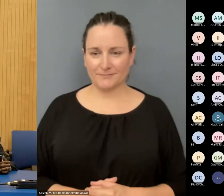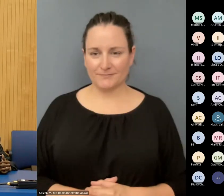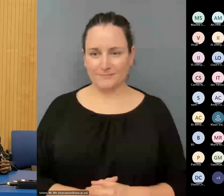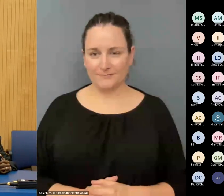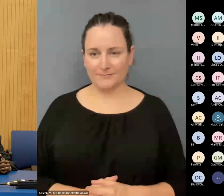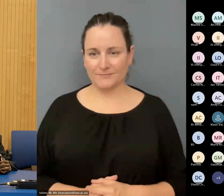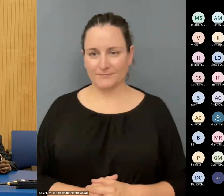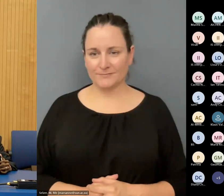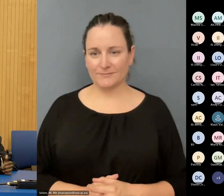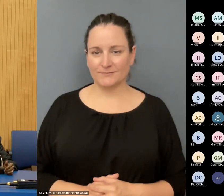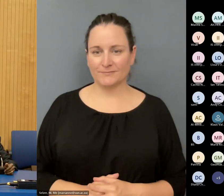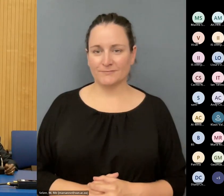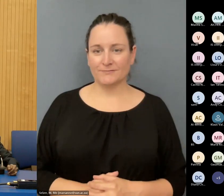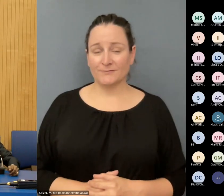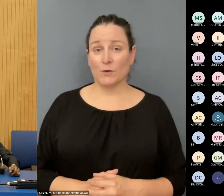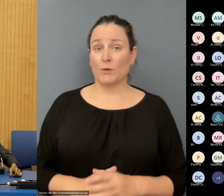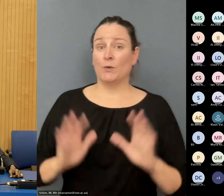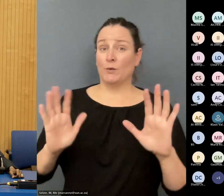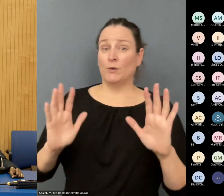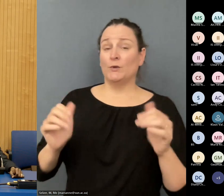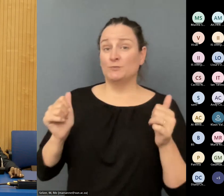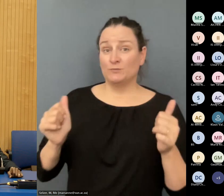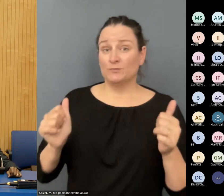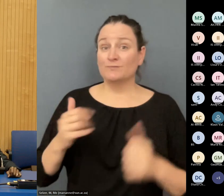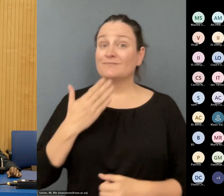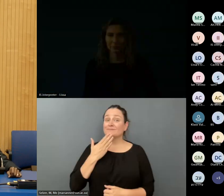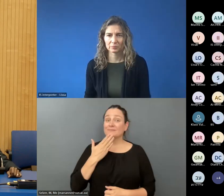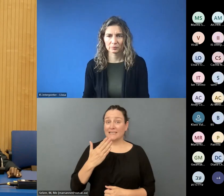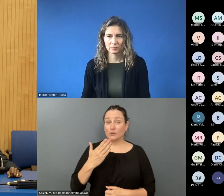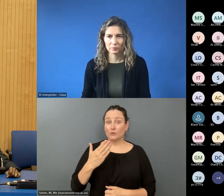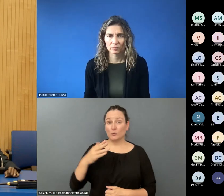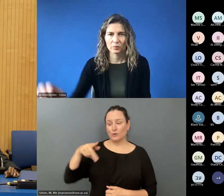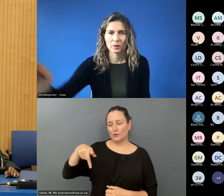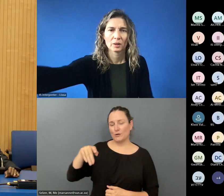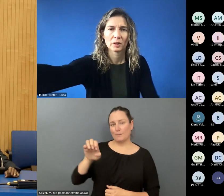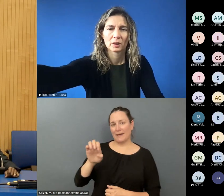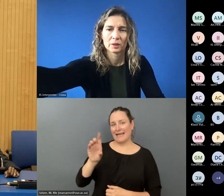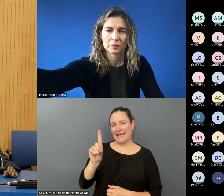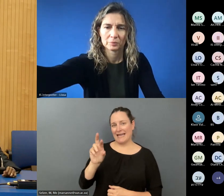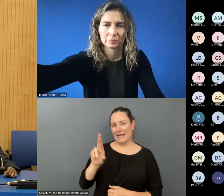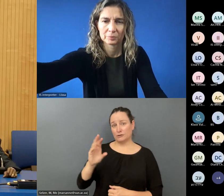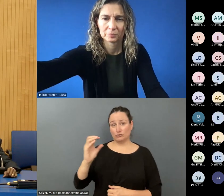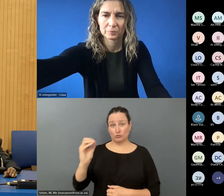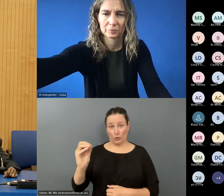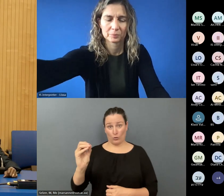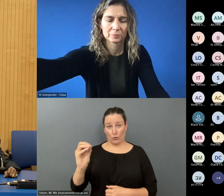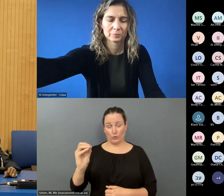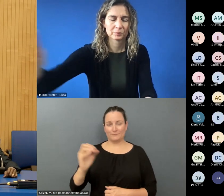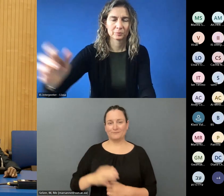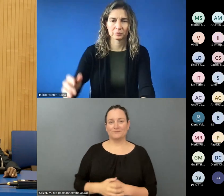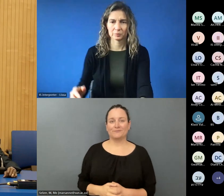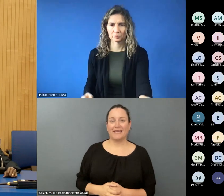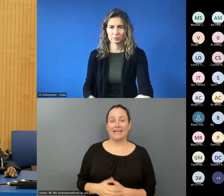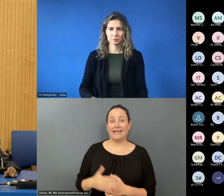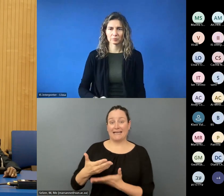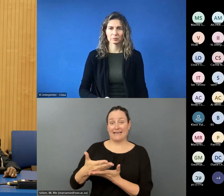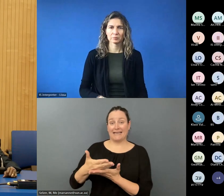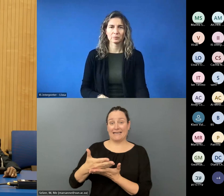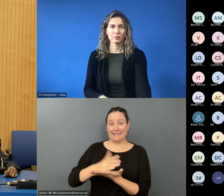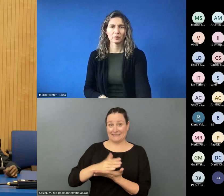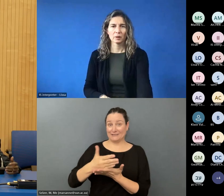Wonderful, wonderful. Thank you, Pedro. I think robotics, AI, when we talk about these technologies,